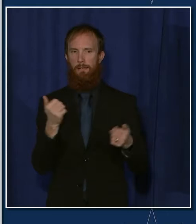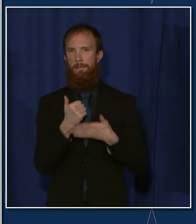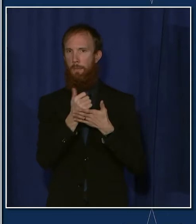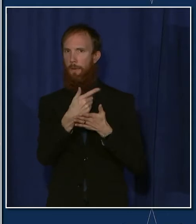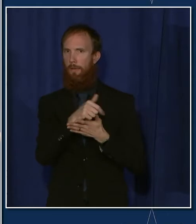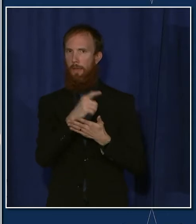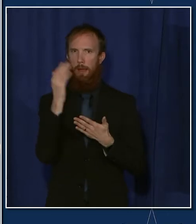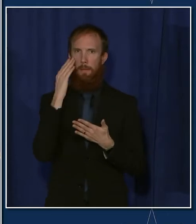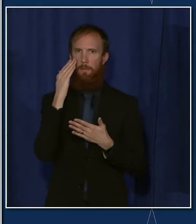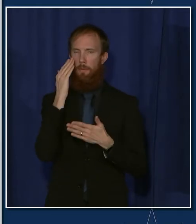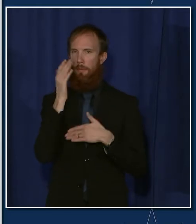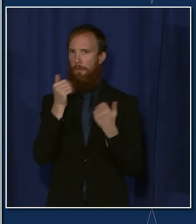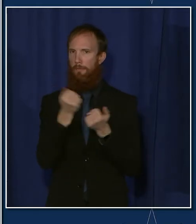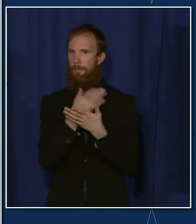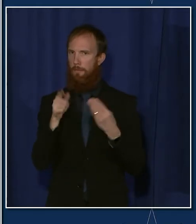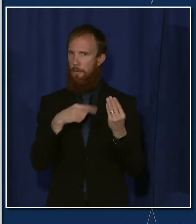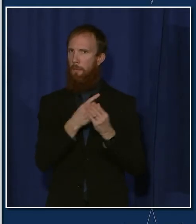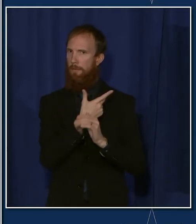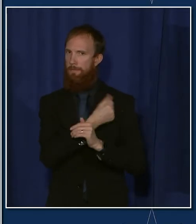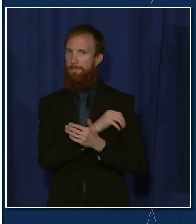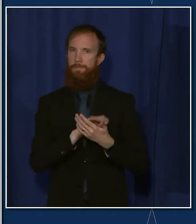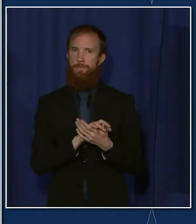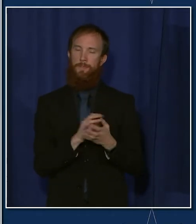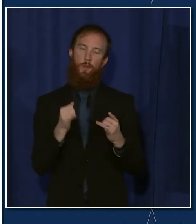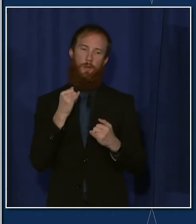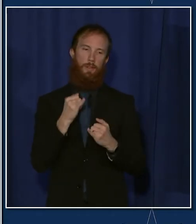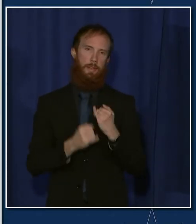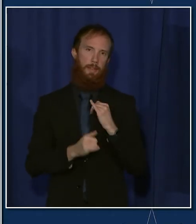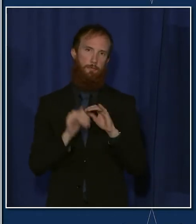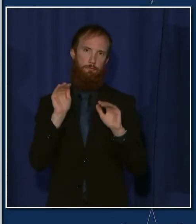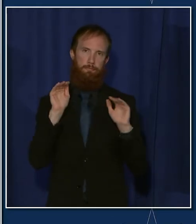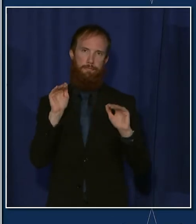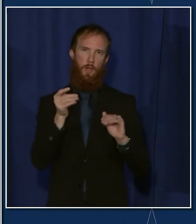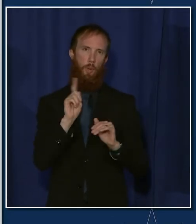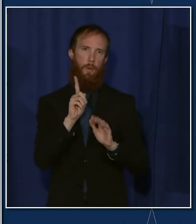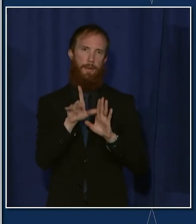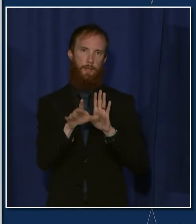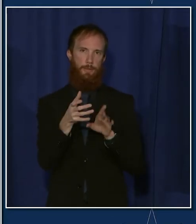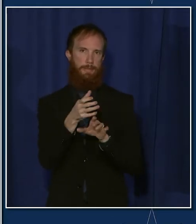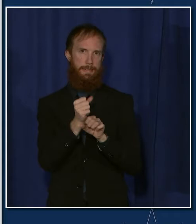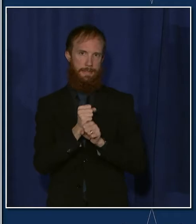education. And as a last reminder, where do you find a vaccine? Always